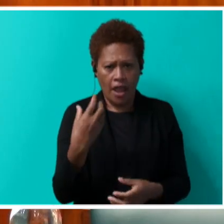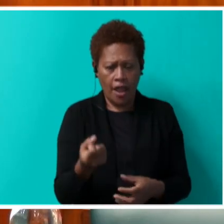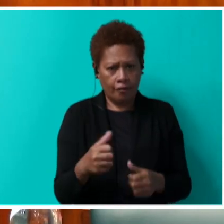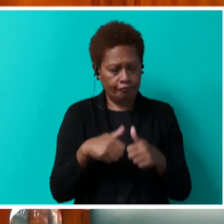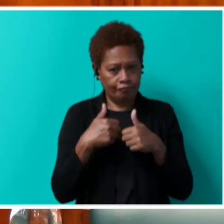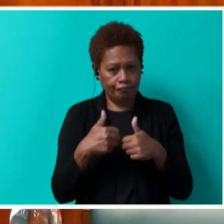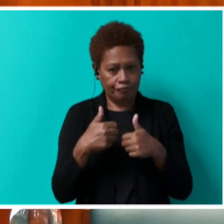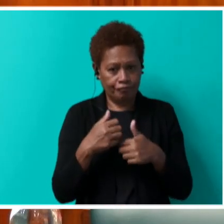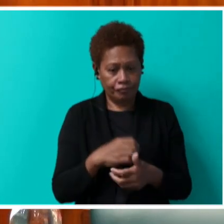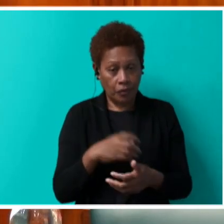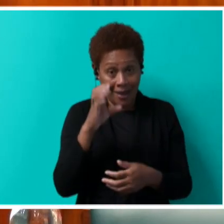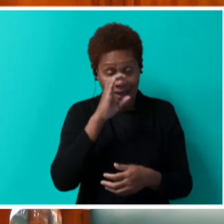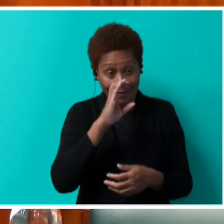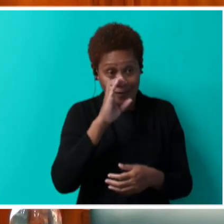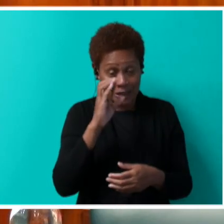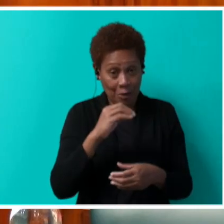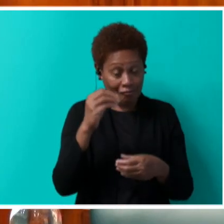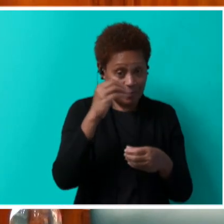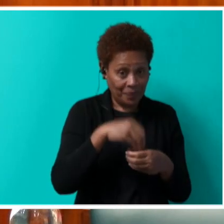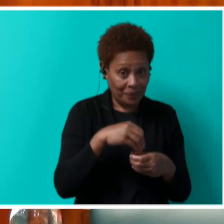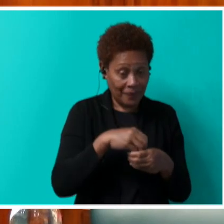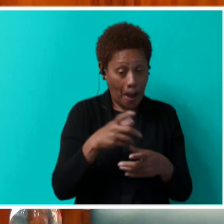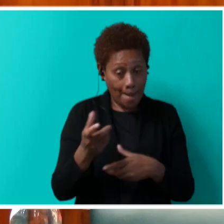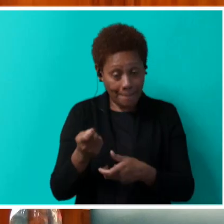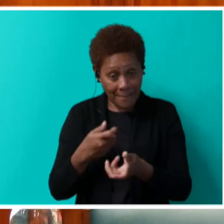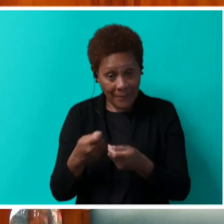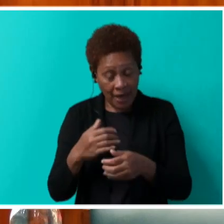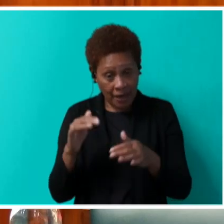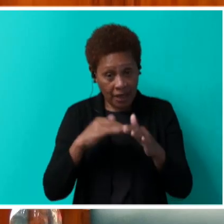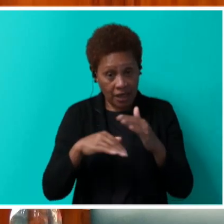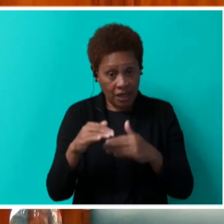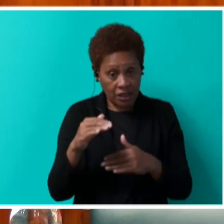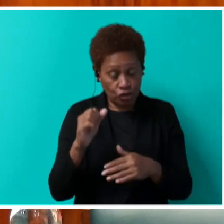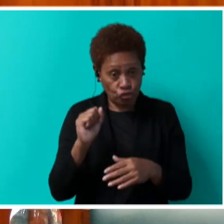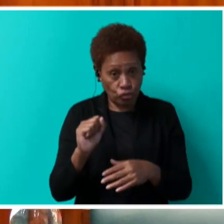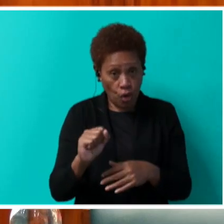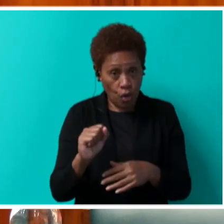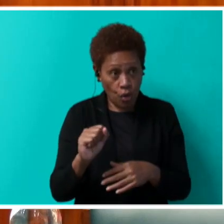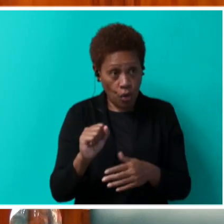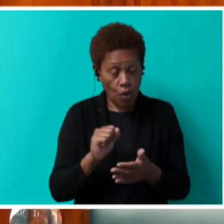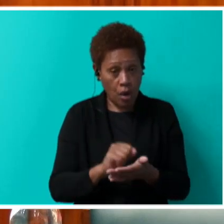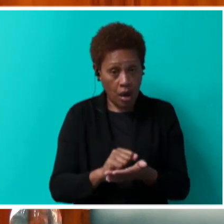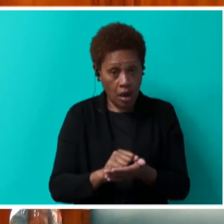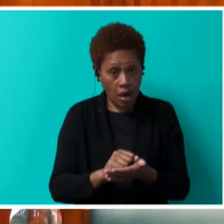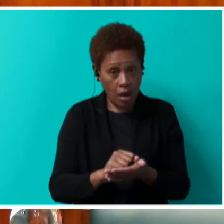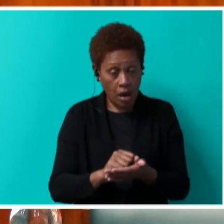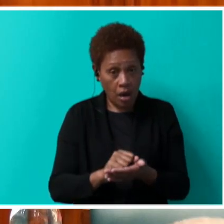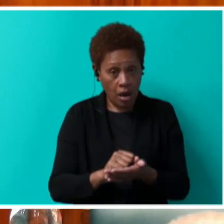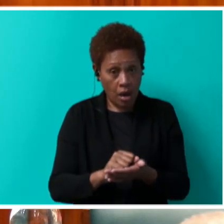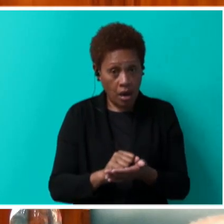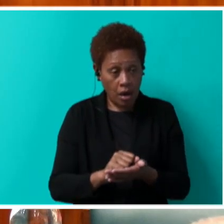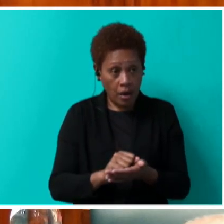consumer insight, digital marketing campaign, in-store activations, and public relations. Madam